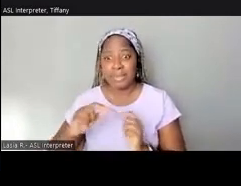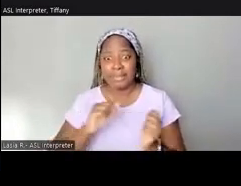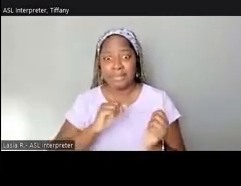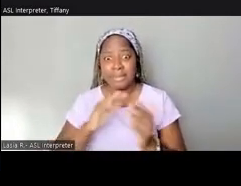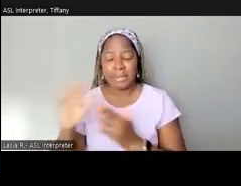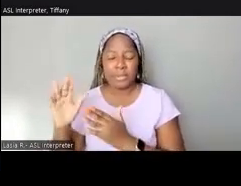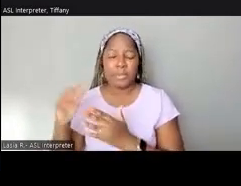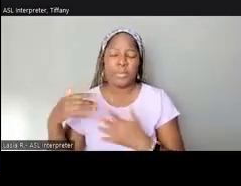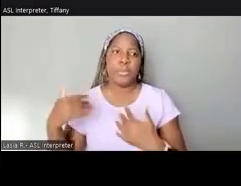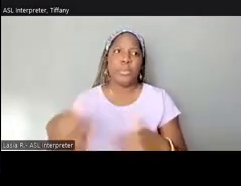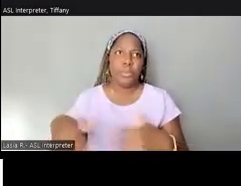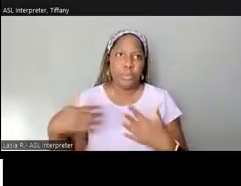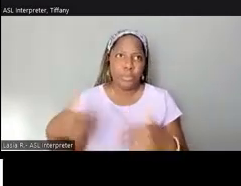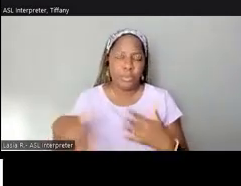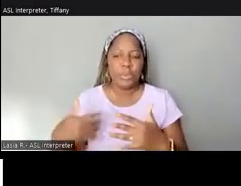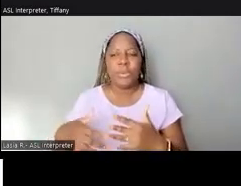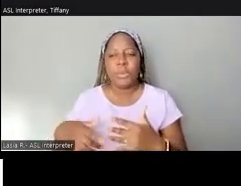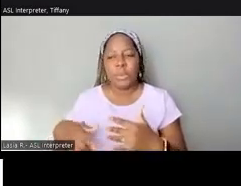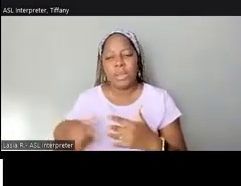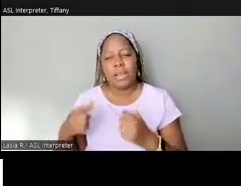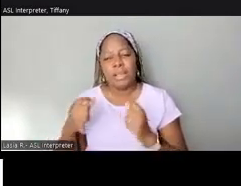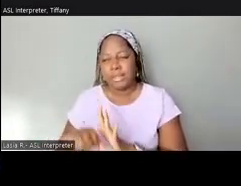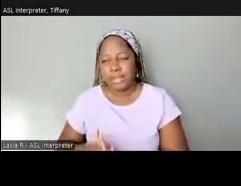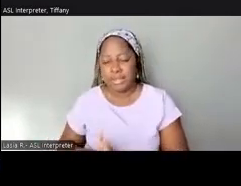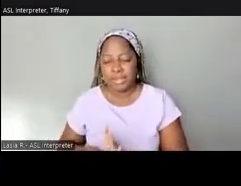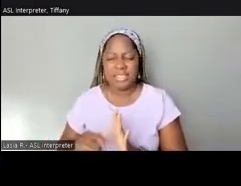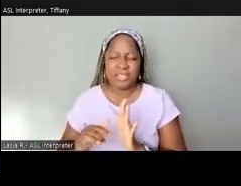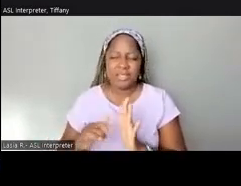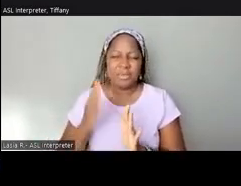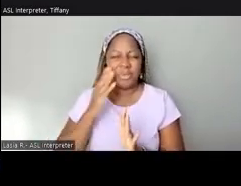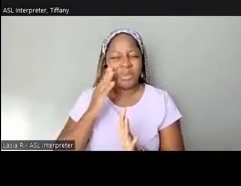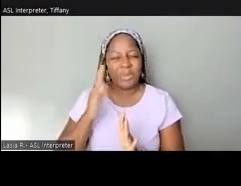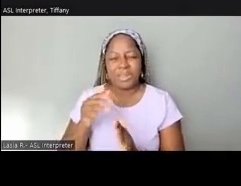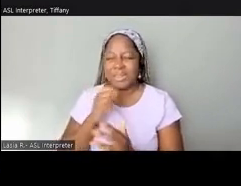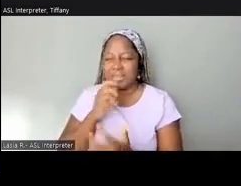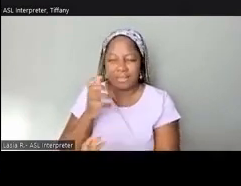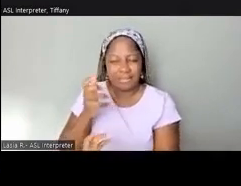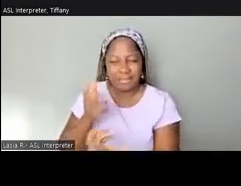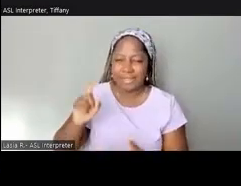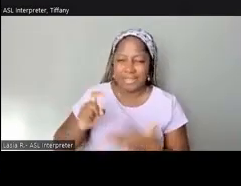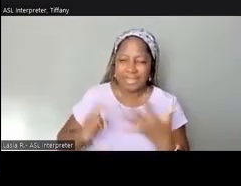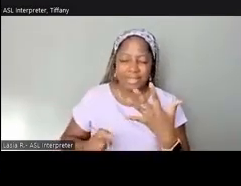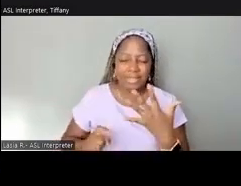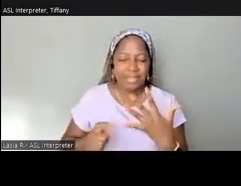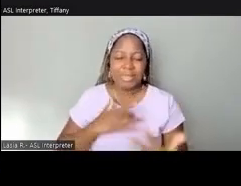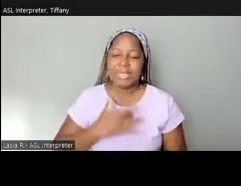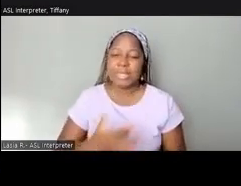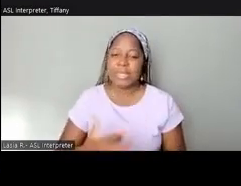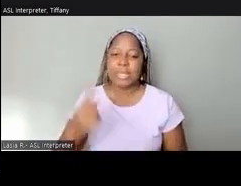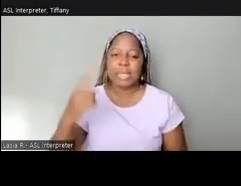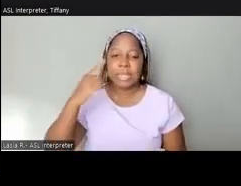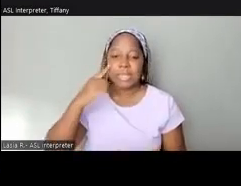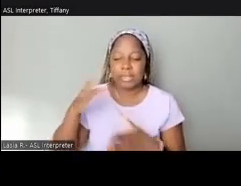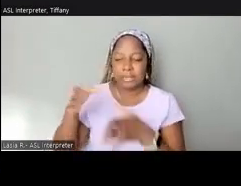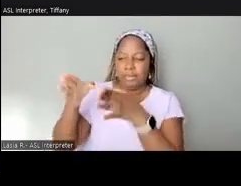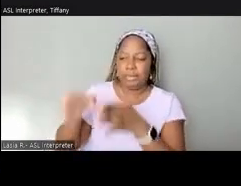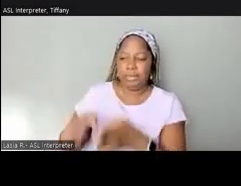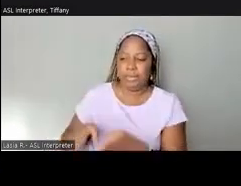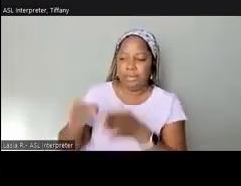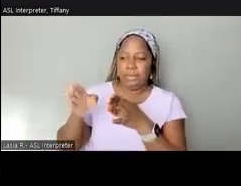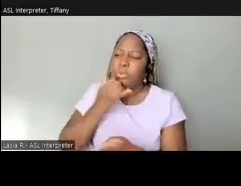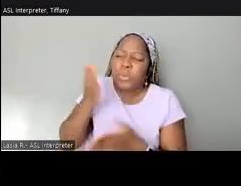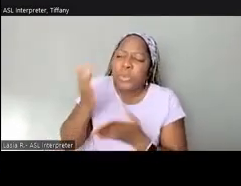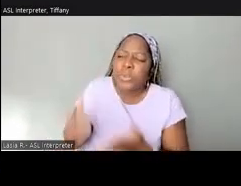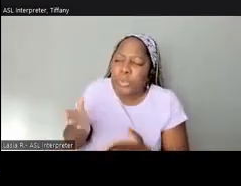that their needs are not being met, right? As Camille just mentioned, that we often tend to think about the person versus why the system isn't working